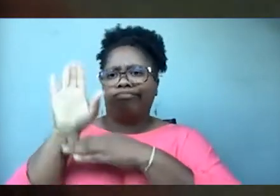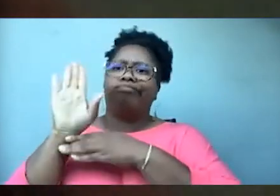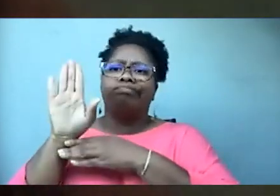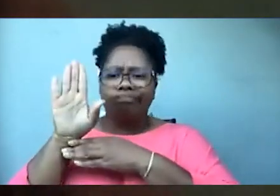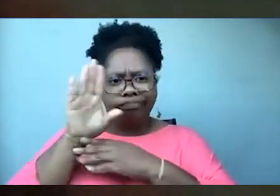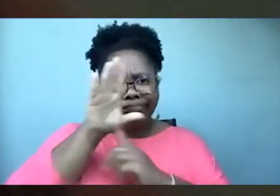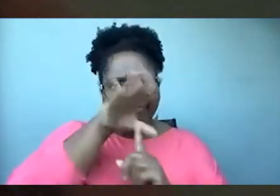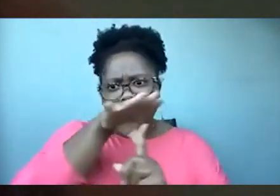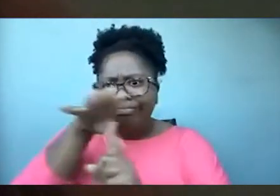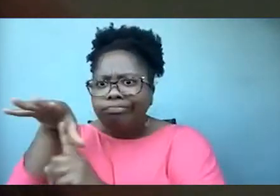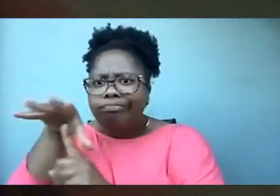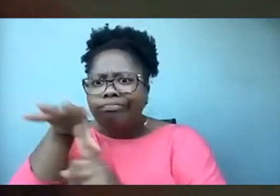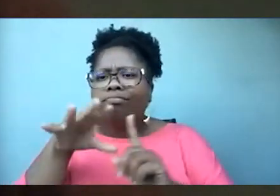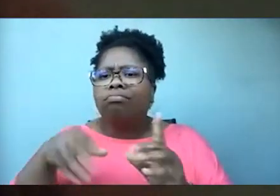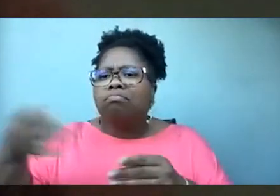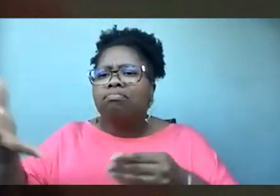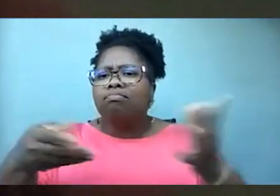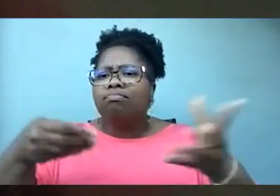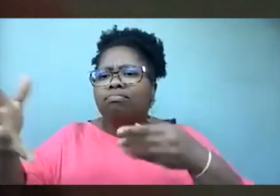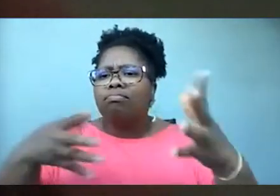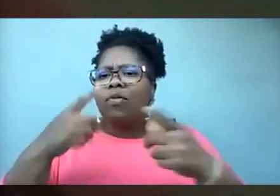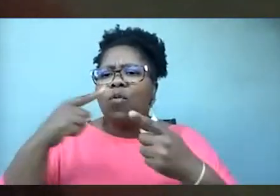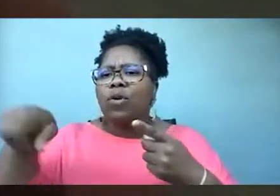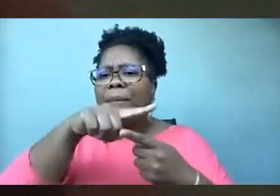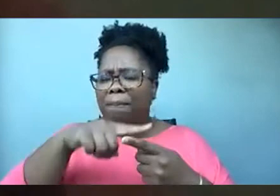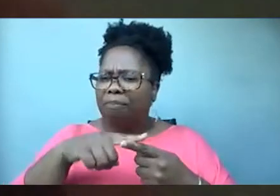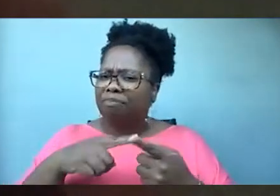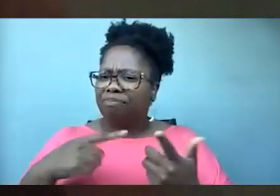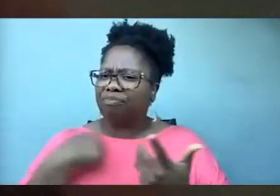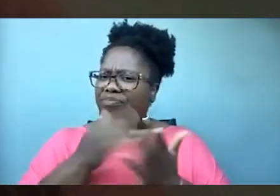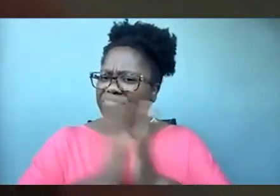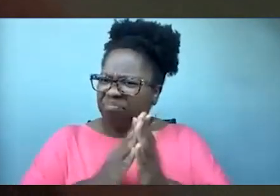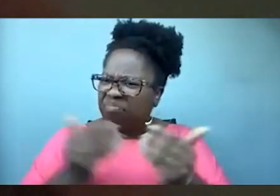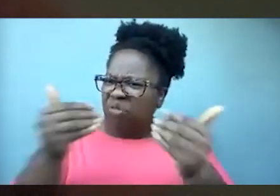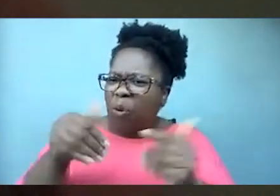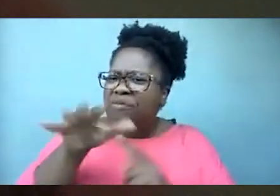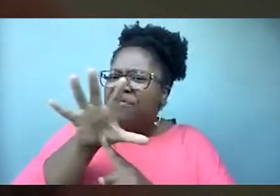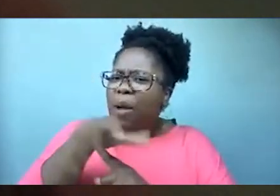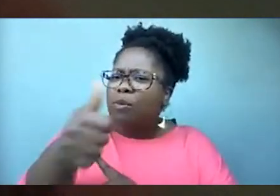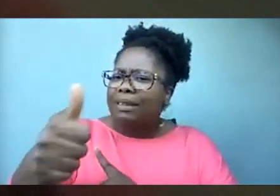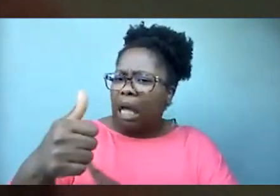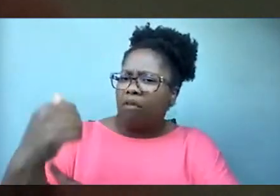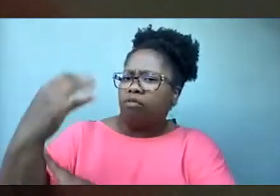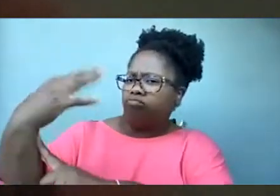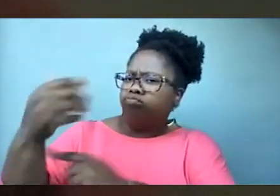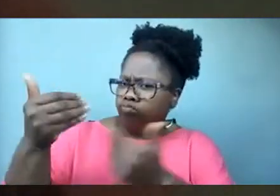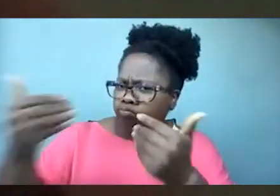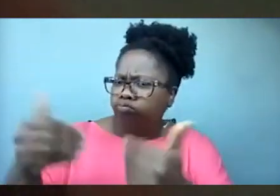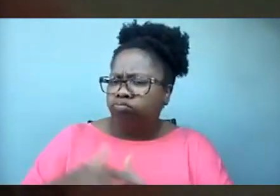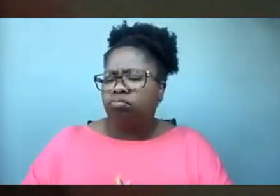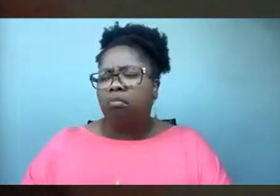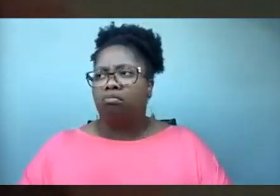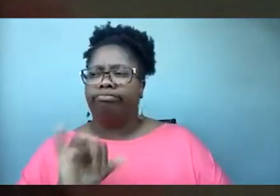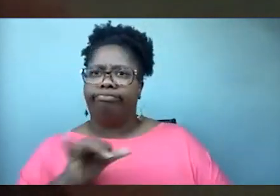film what the impact of the crisis on them personally and